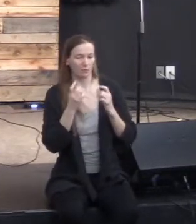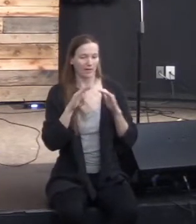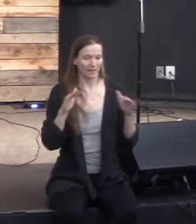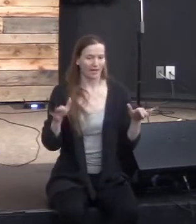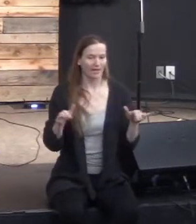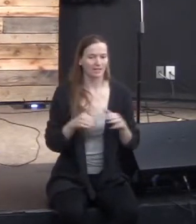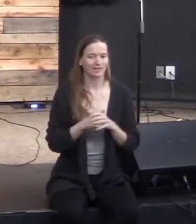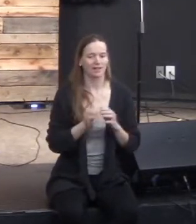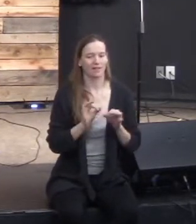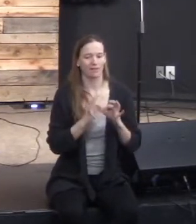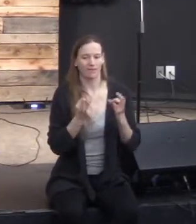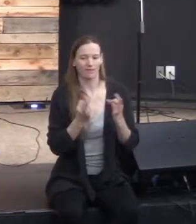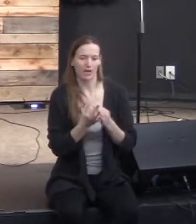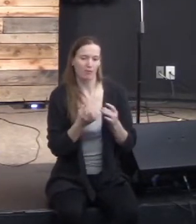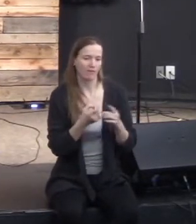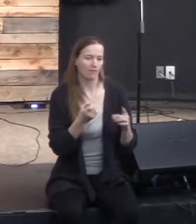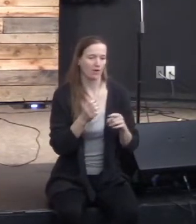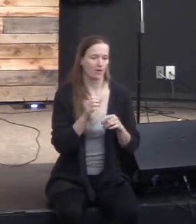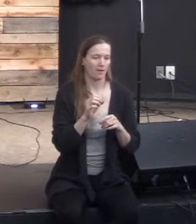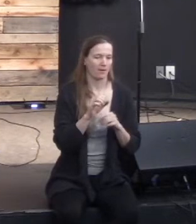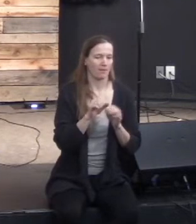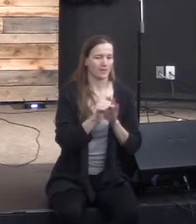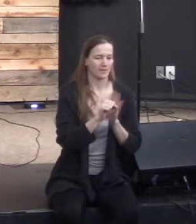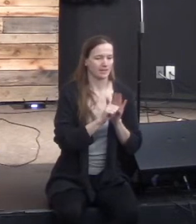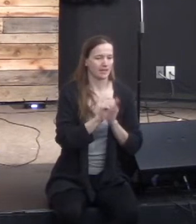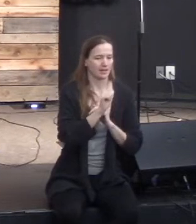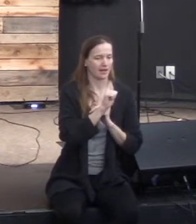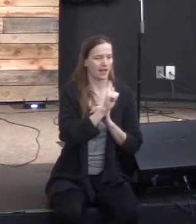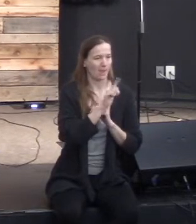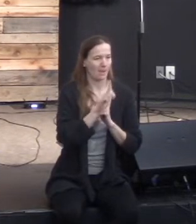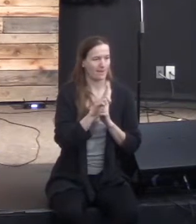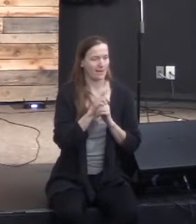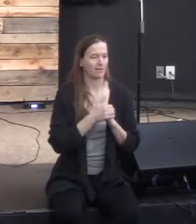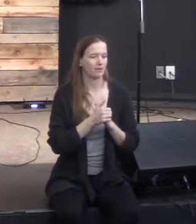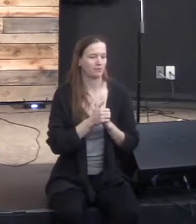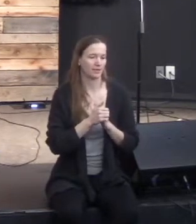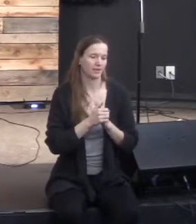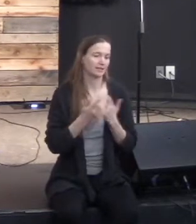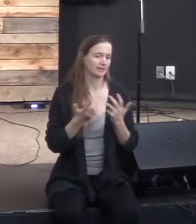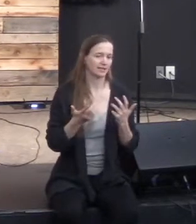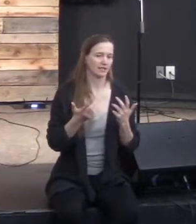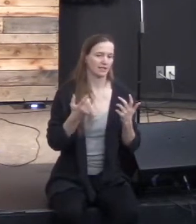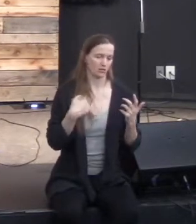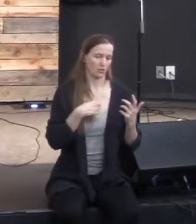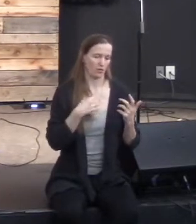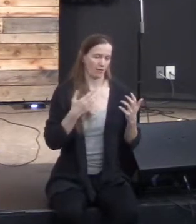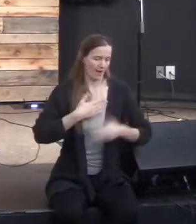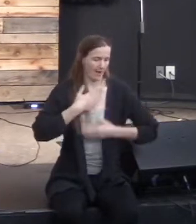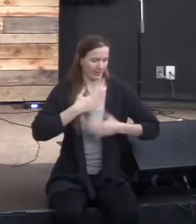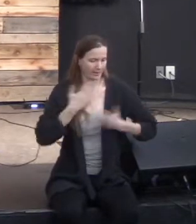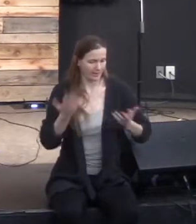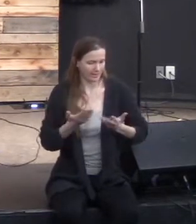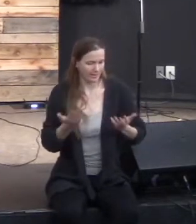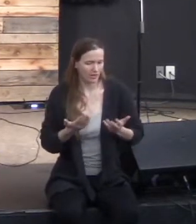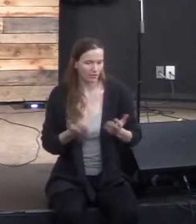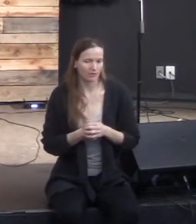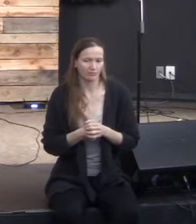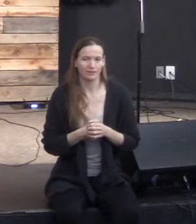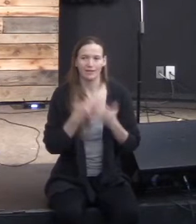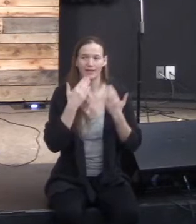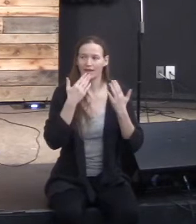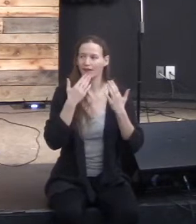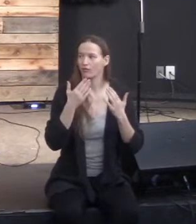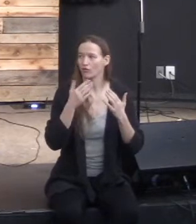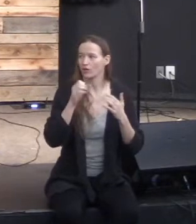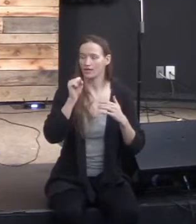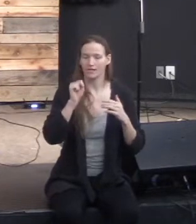Alabama. That being said, we're happy to be here. We love you all. Thanks to the Southern Illinois Bible Talk